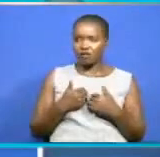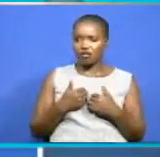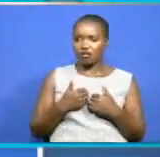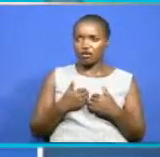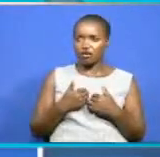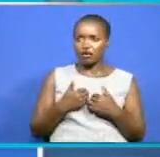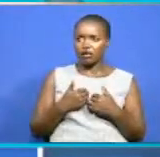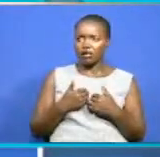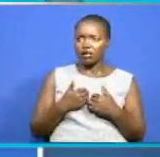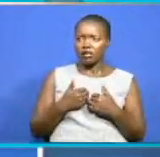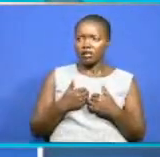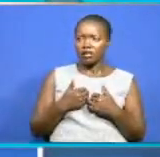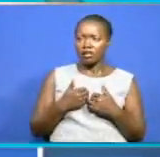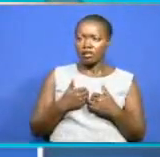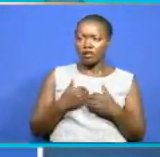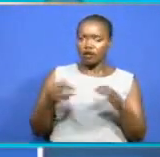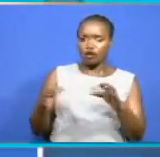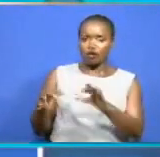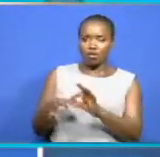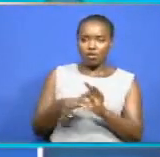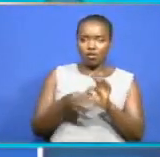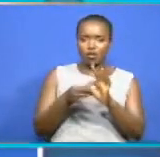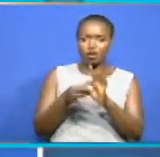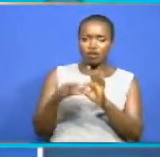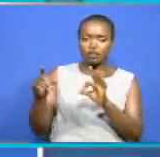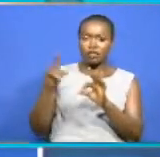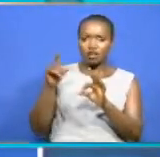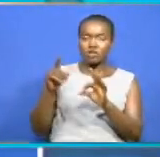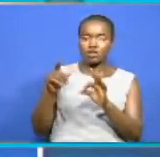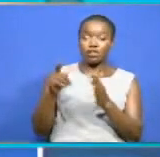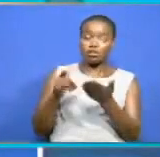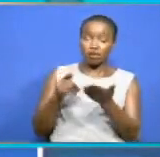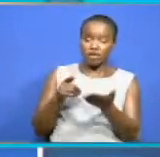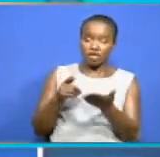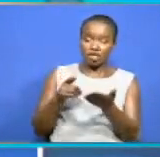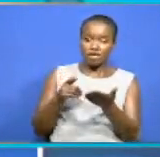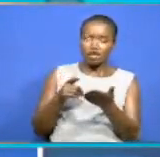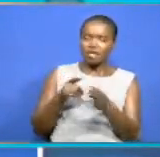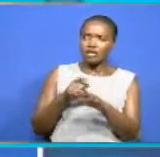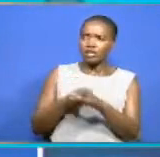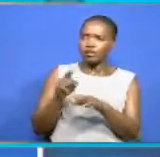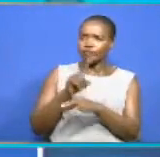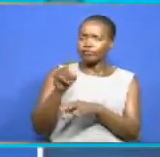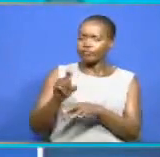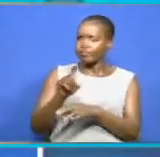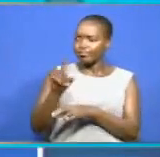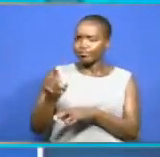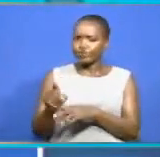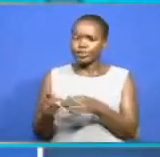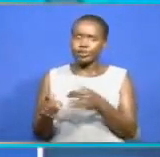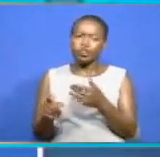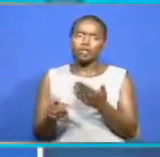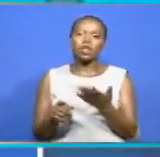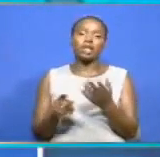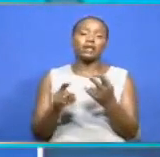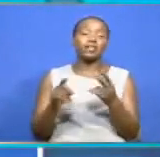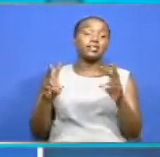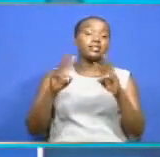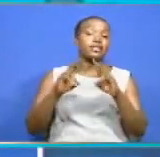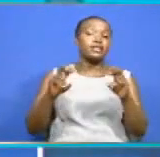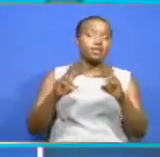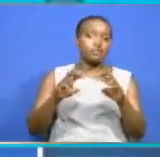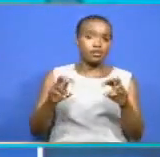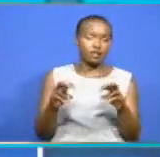their county-specific cooperatives legislation in place. And when we did this baseline survey, we found that there